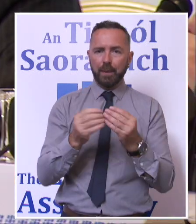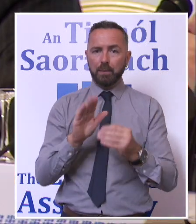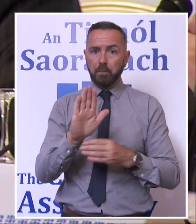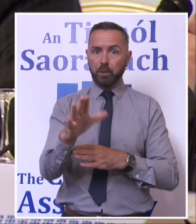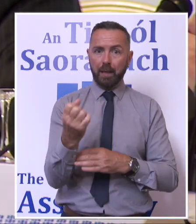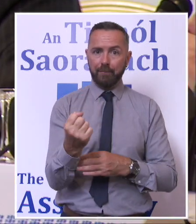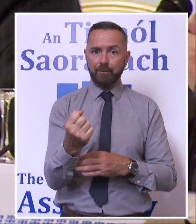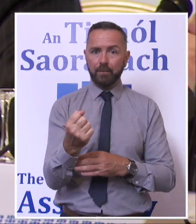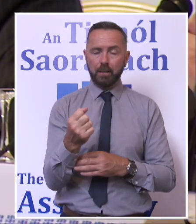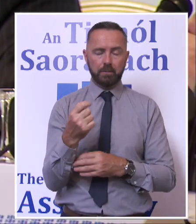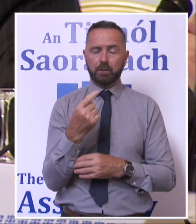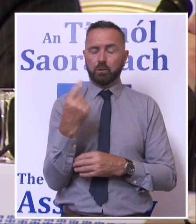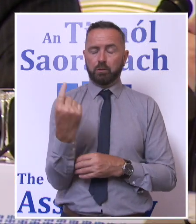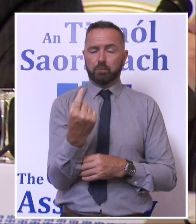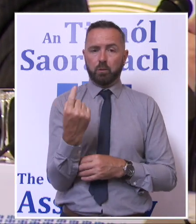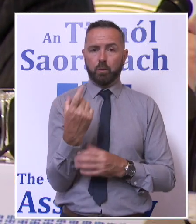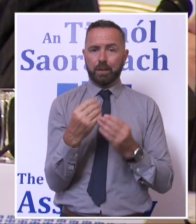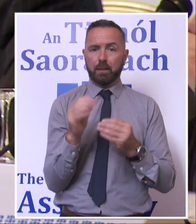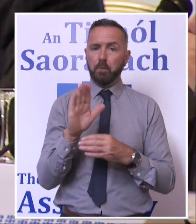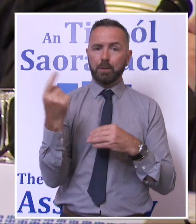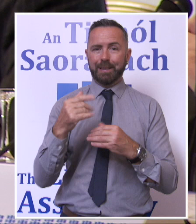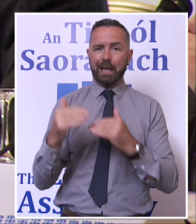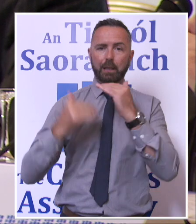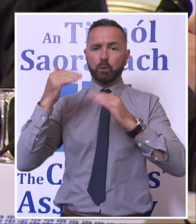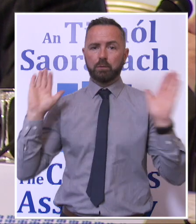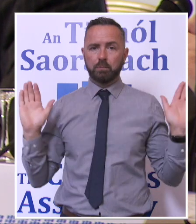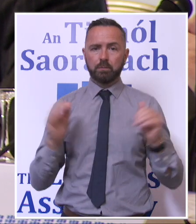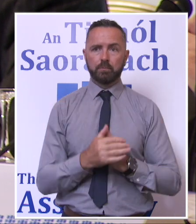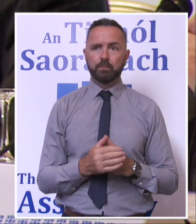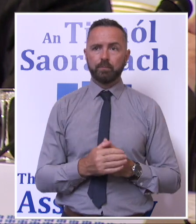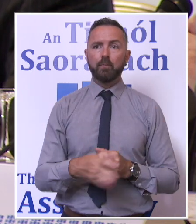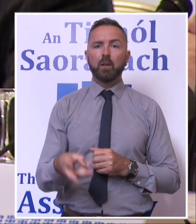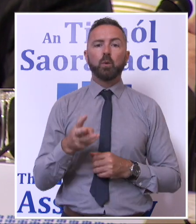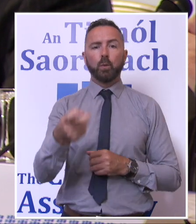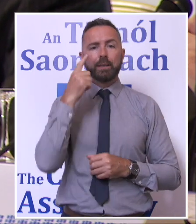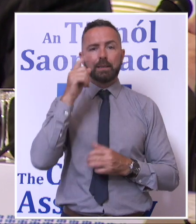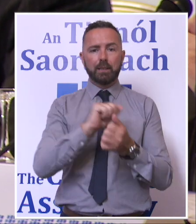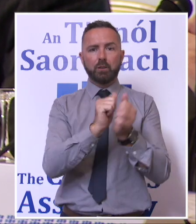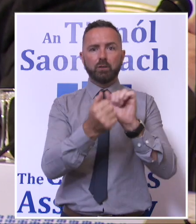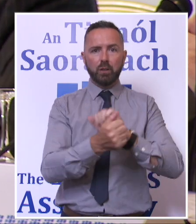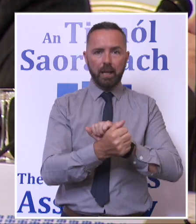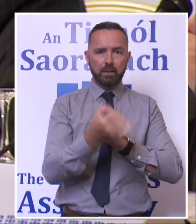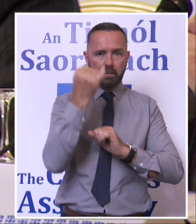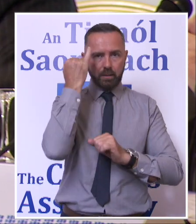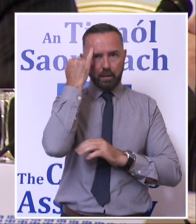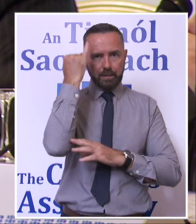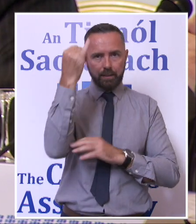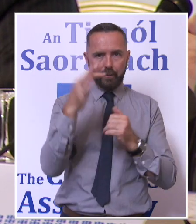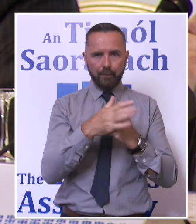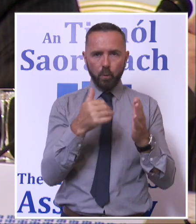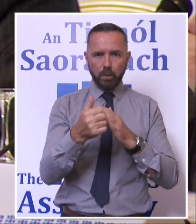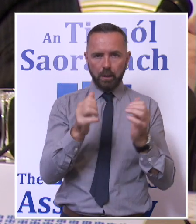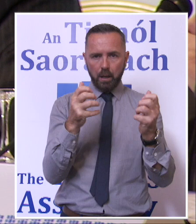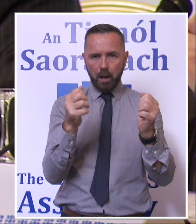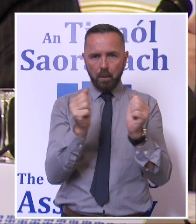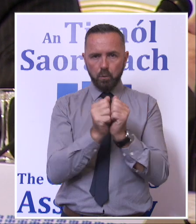After that, the people decide. So you may see evolving and changing perceptions of what's the appropriate criteria.